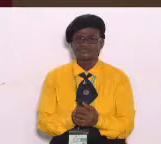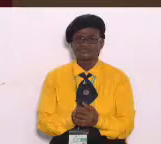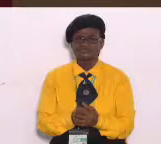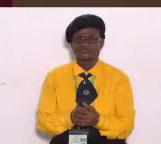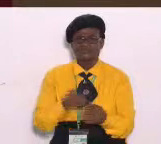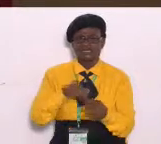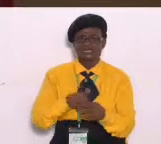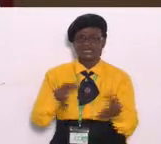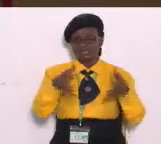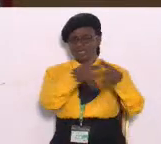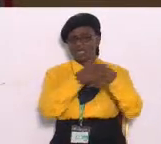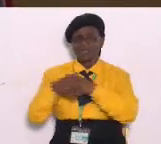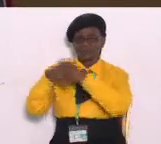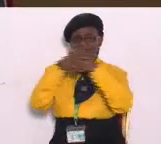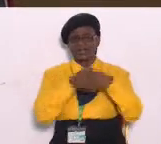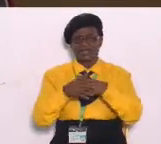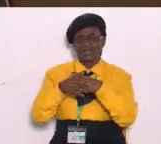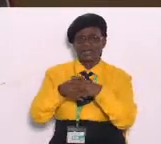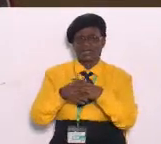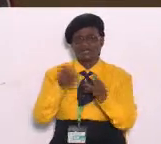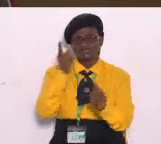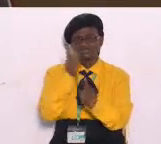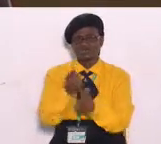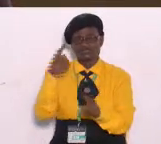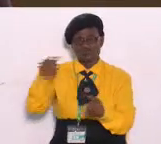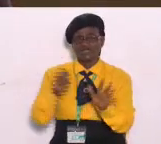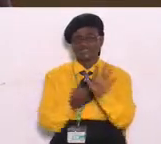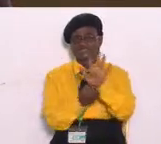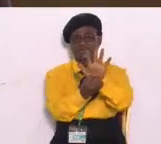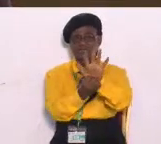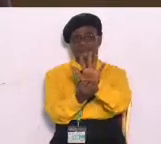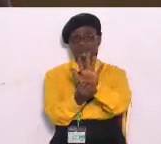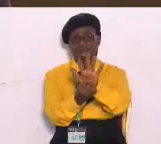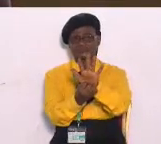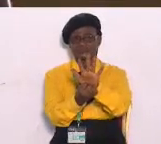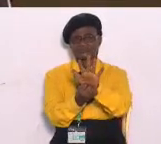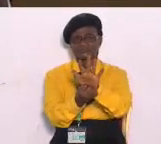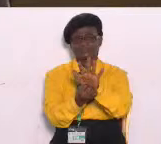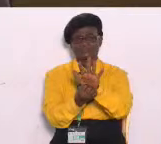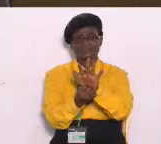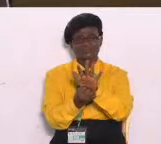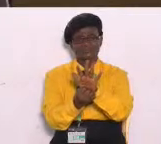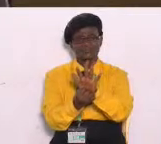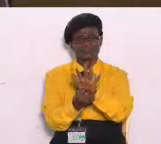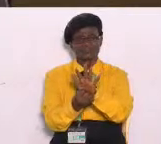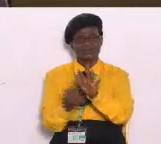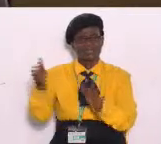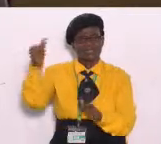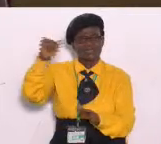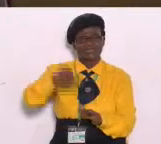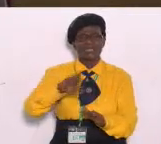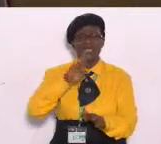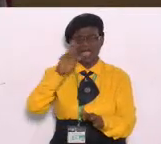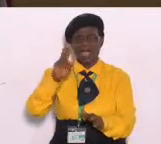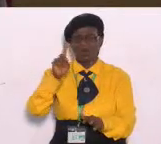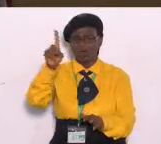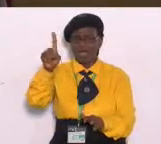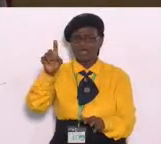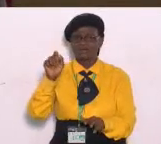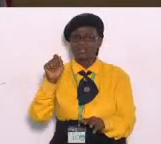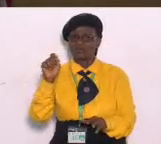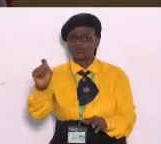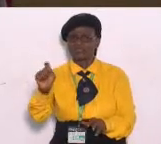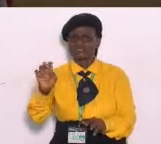in America, for example, they are 1.4% of